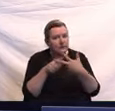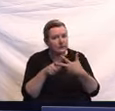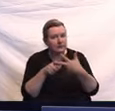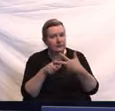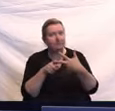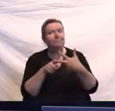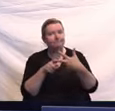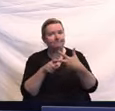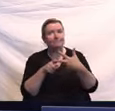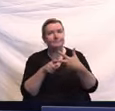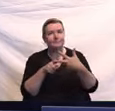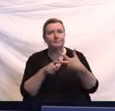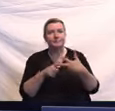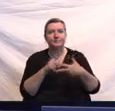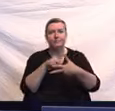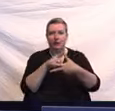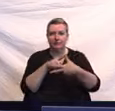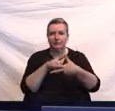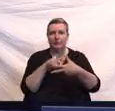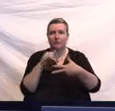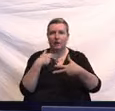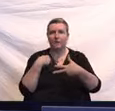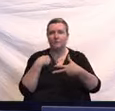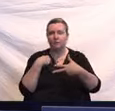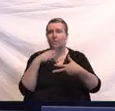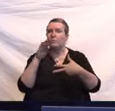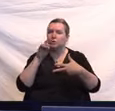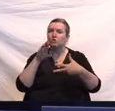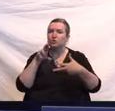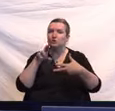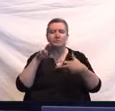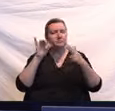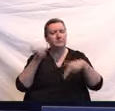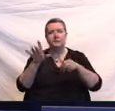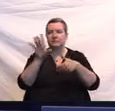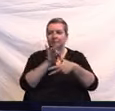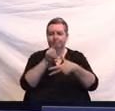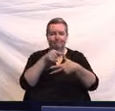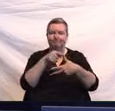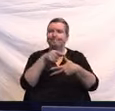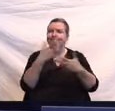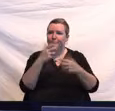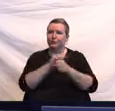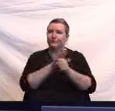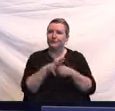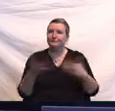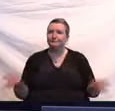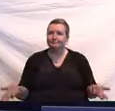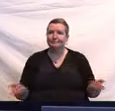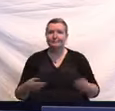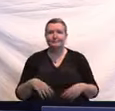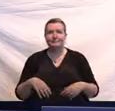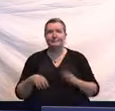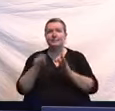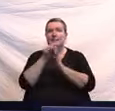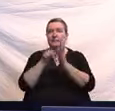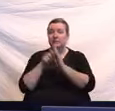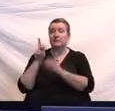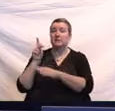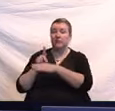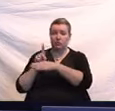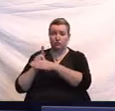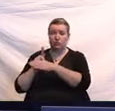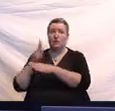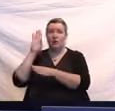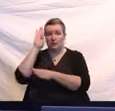also boosted. At the state psychiatric hospitals, there's 2 new cases among patients at the Ann Klein Hospital.